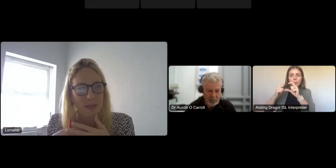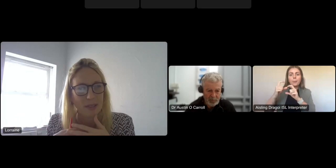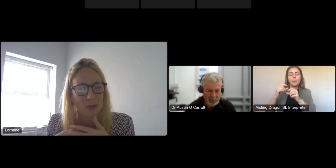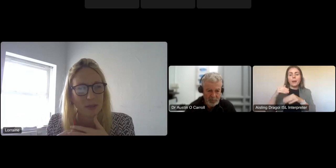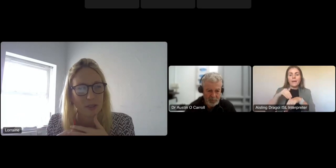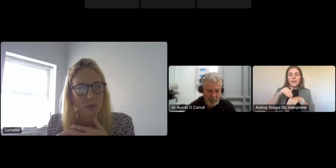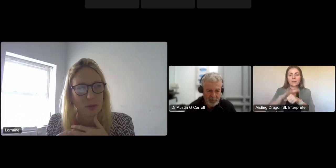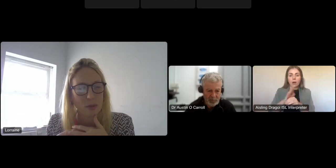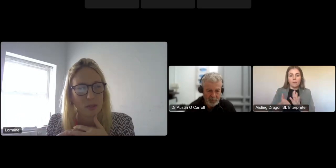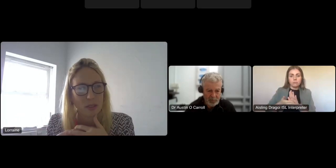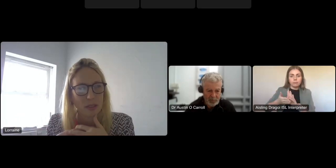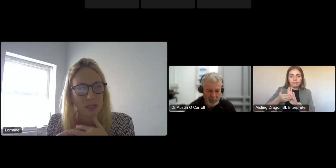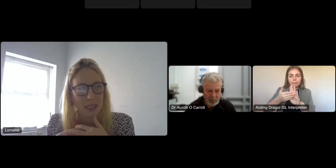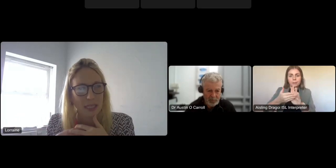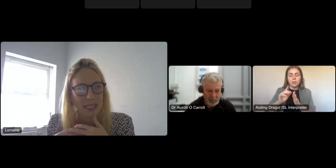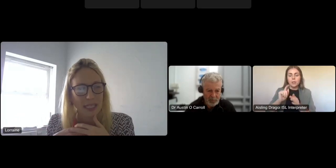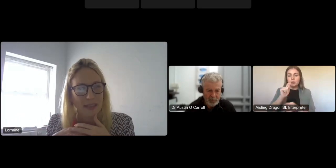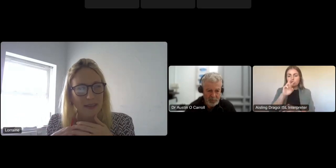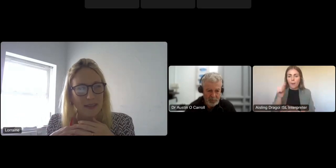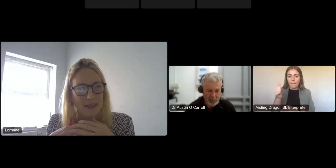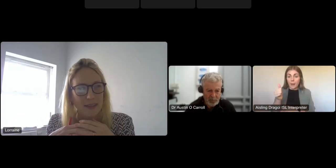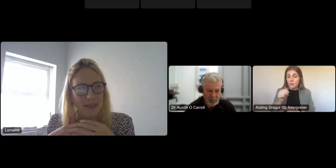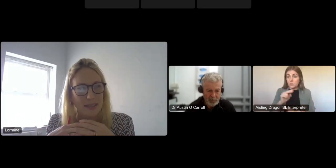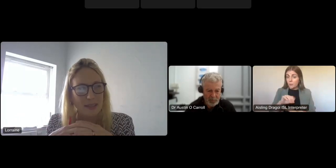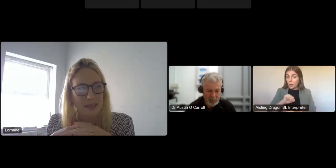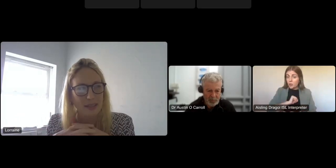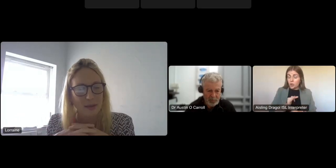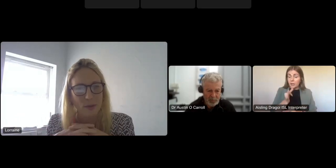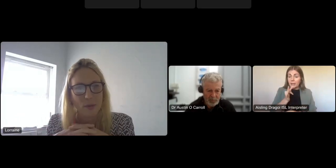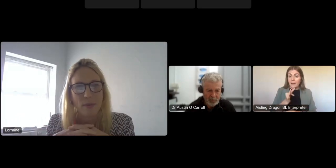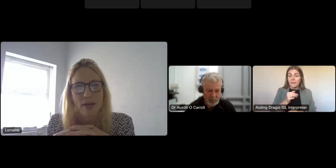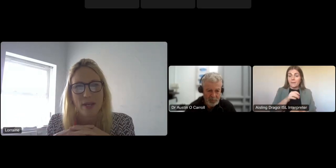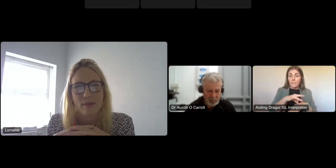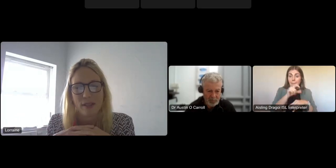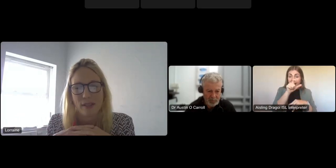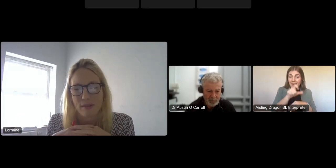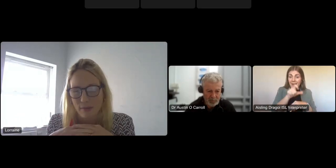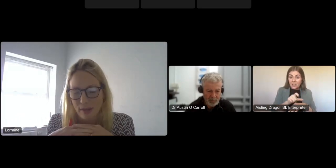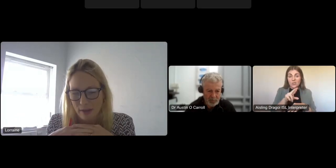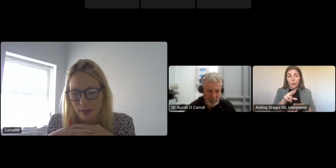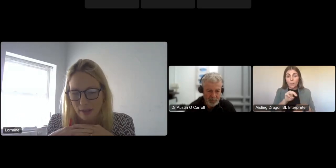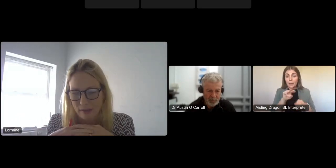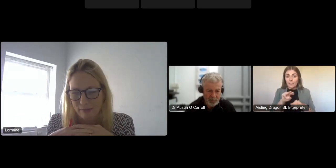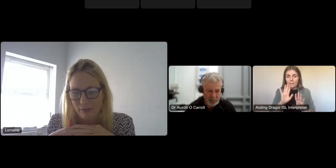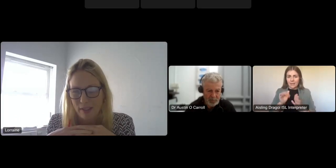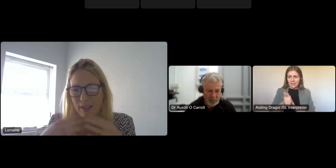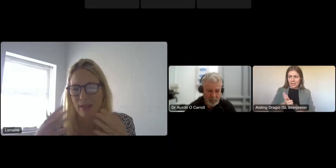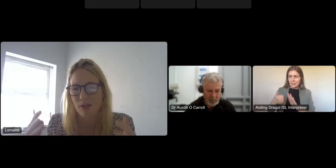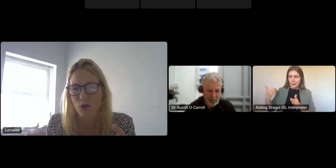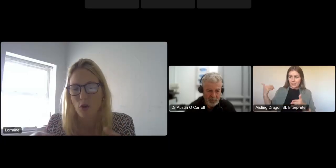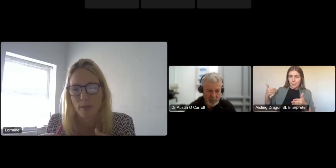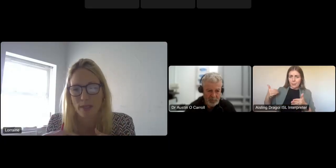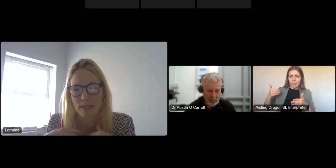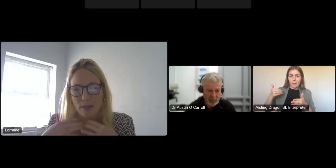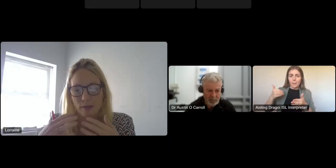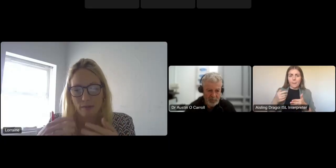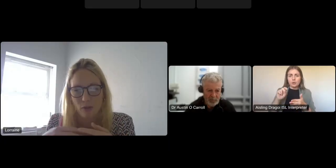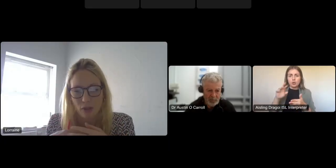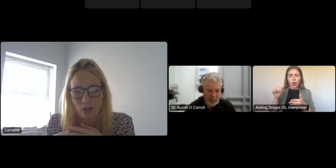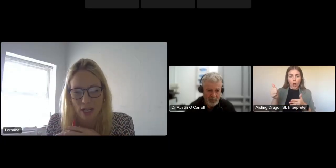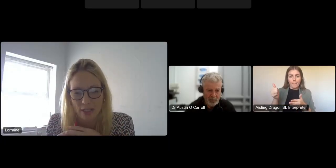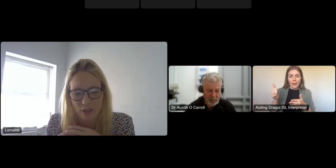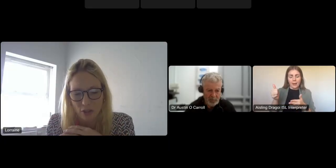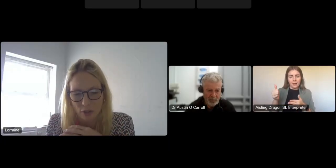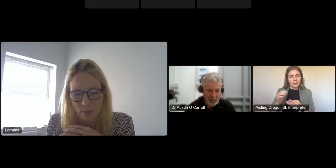and families who are exposed to incidents, but we might have that kind of feel that they are traumatized